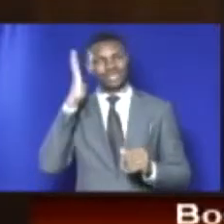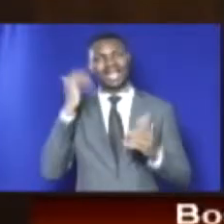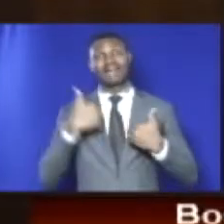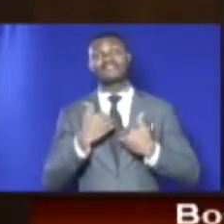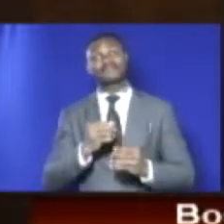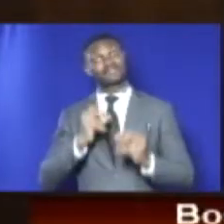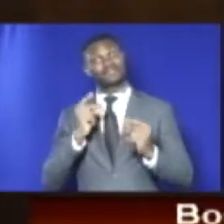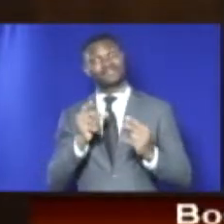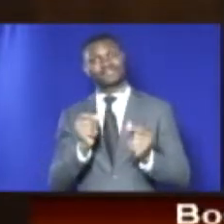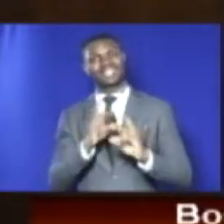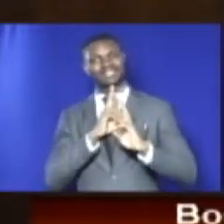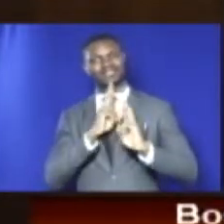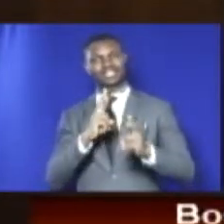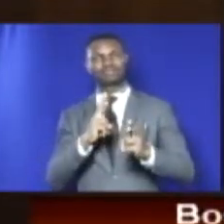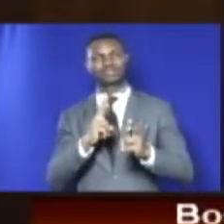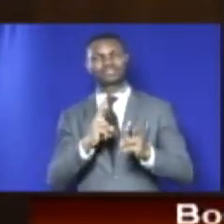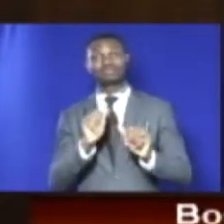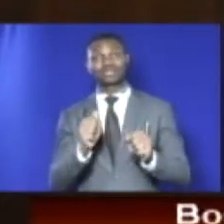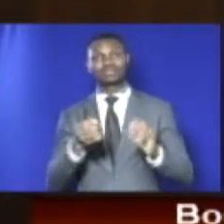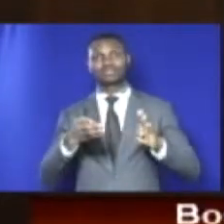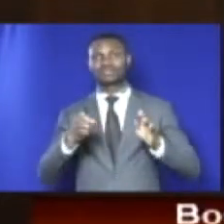total lockdown of those communities.